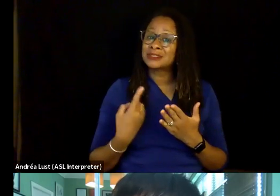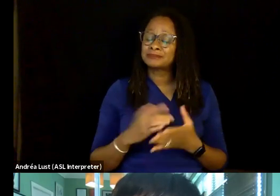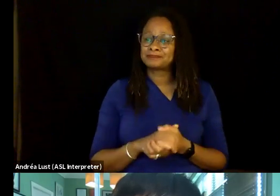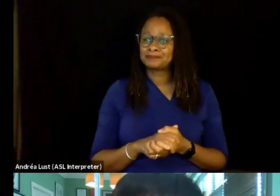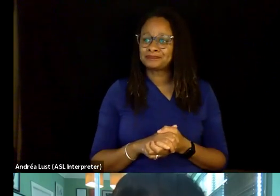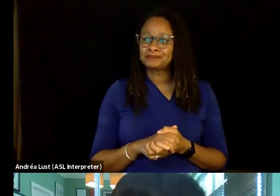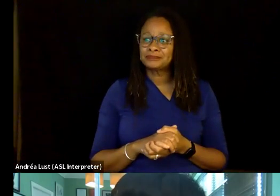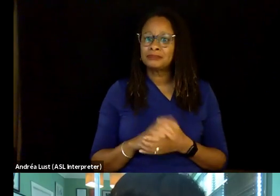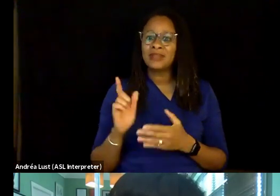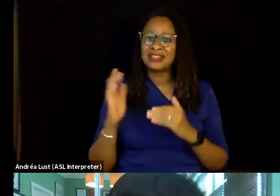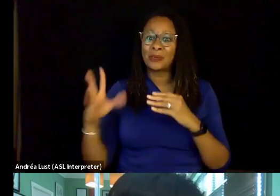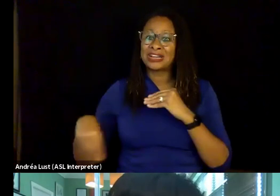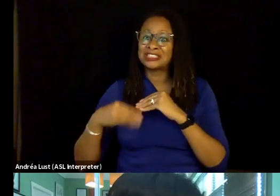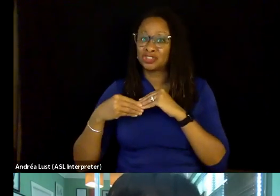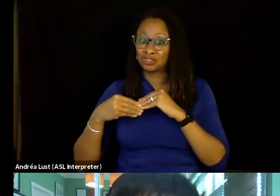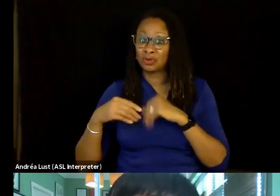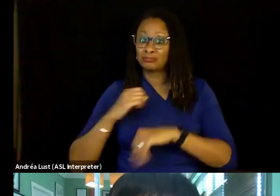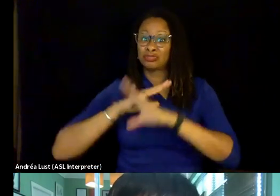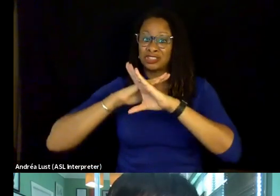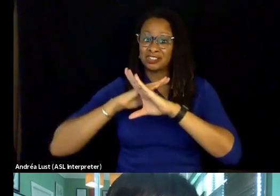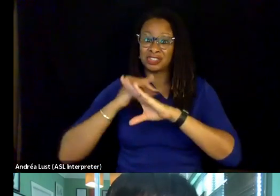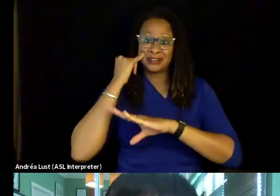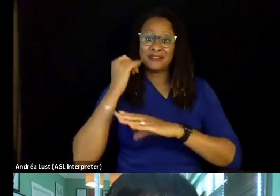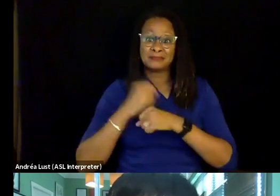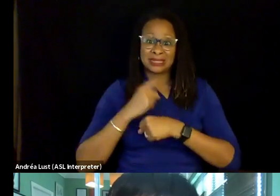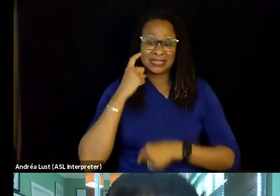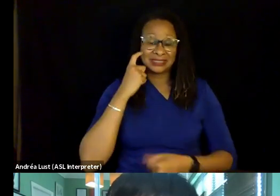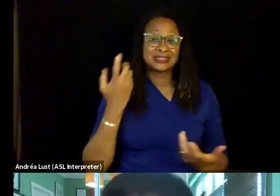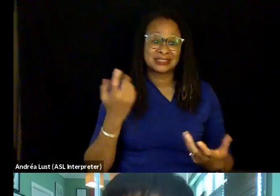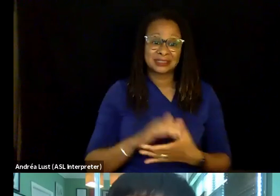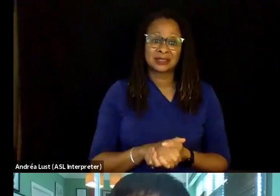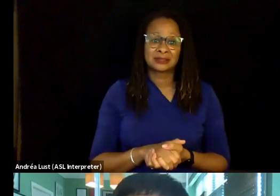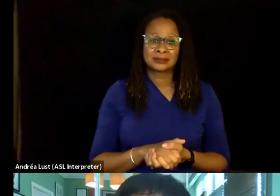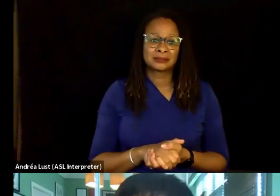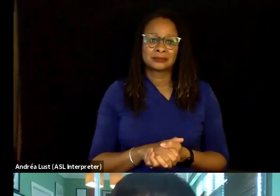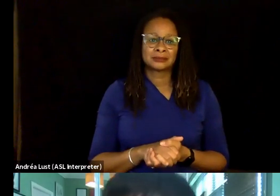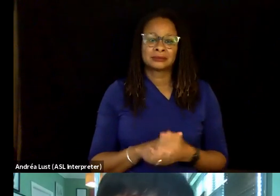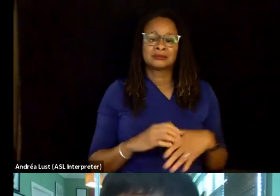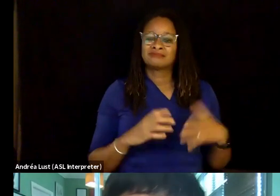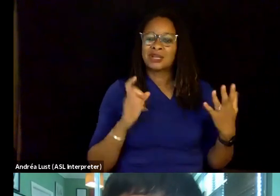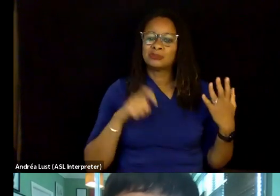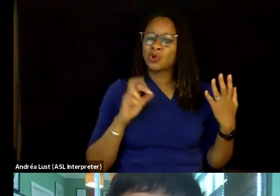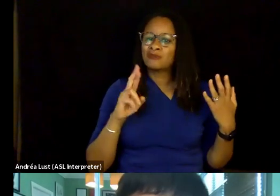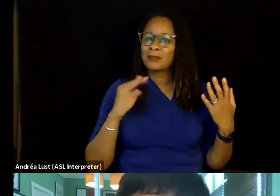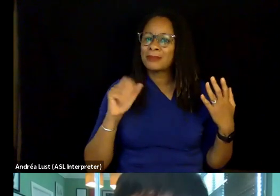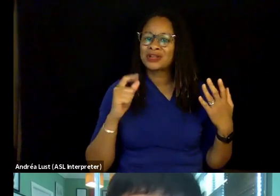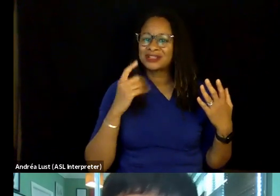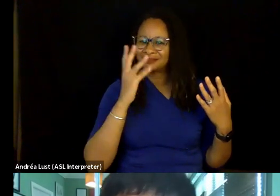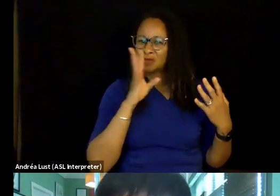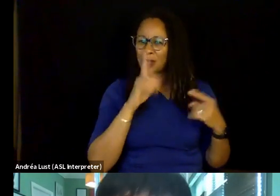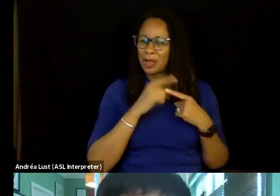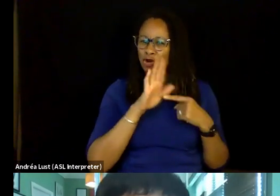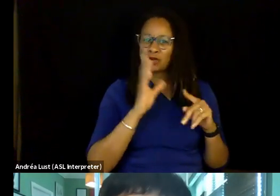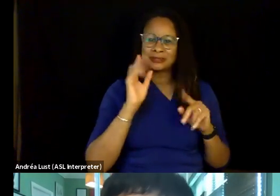were extra protection as well, if that makes sense, you know? And that, and I'm sure Ramona can tell you what it was like for her team, but my